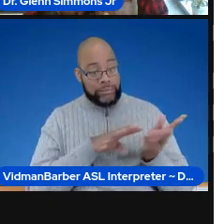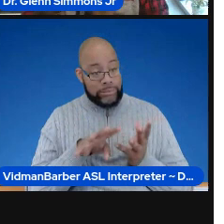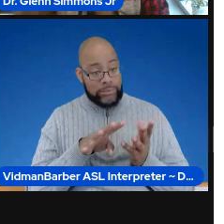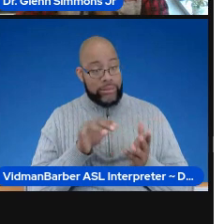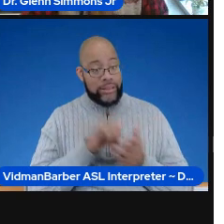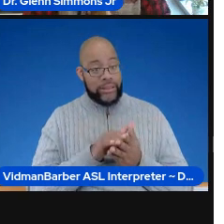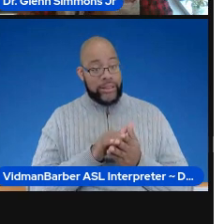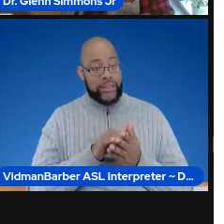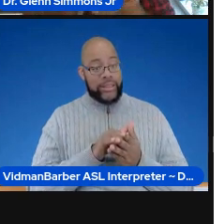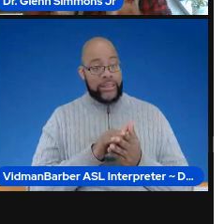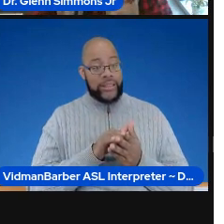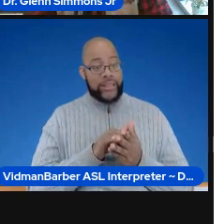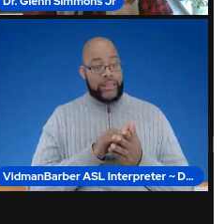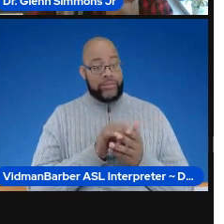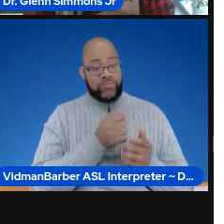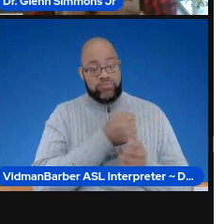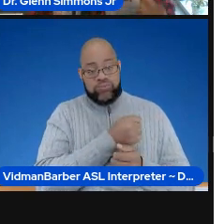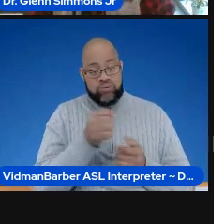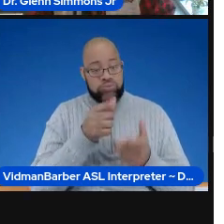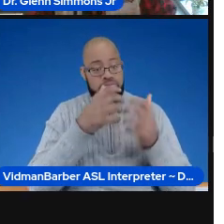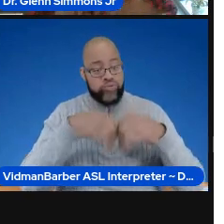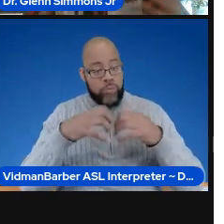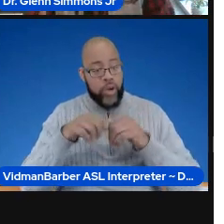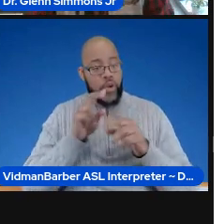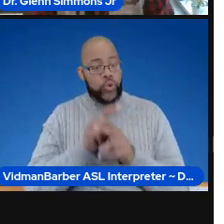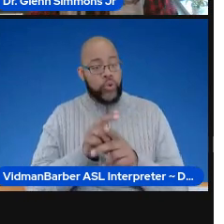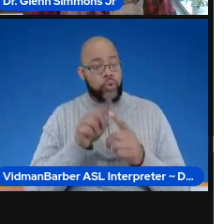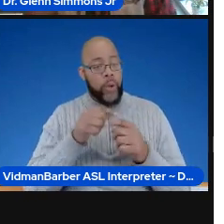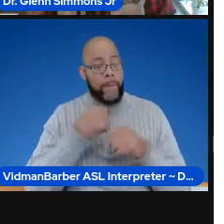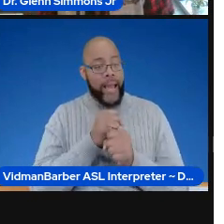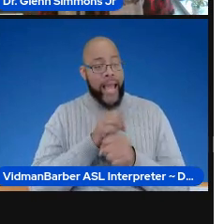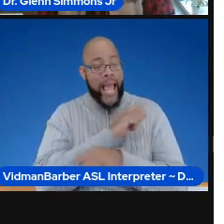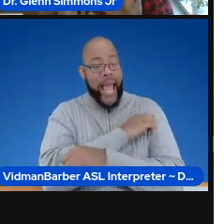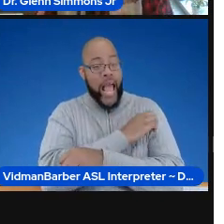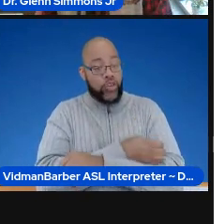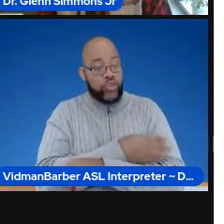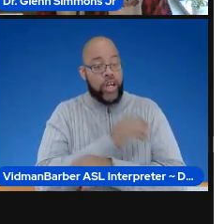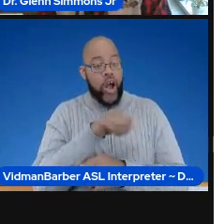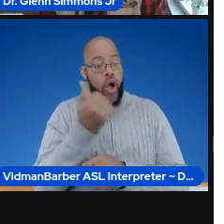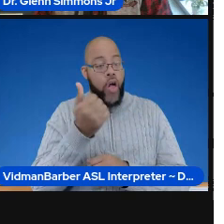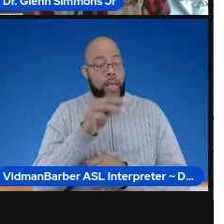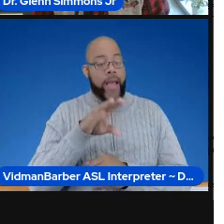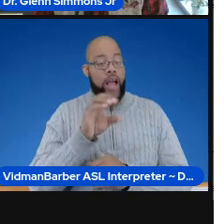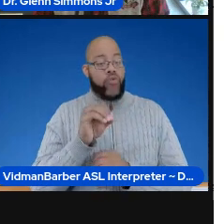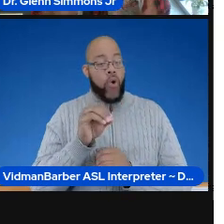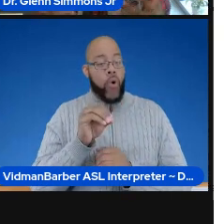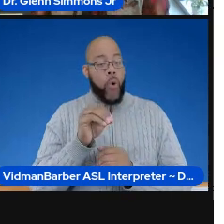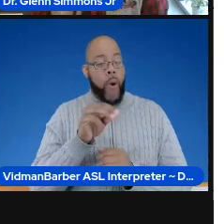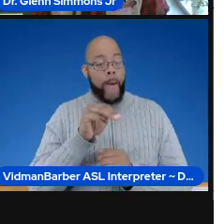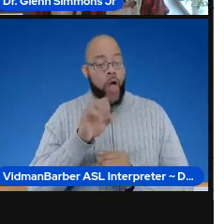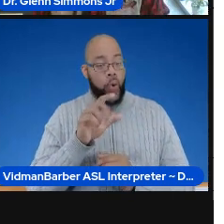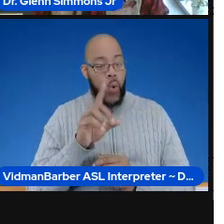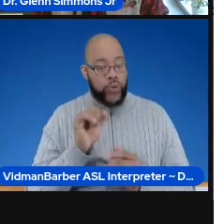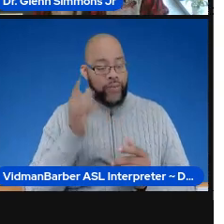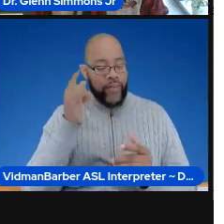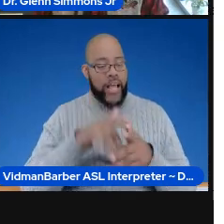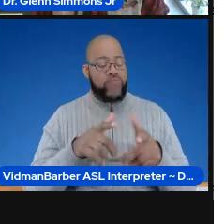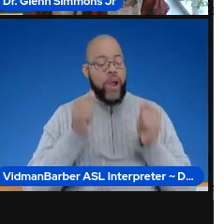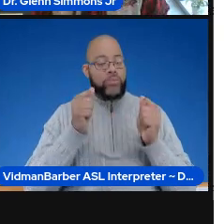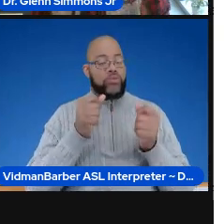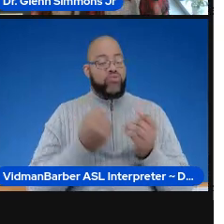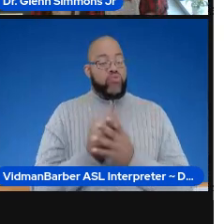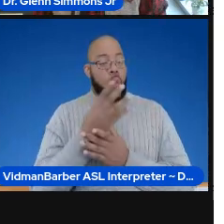being kind of transported, broken down, and utilized to generate energy and other macromolecules that are necessary for these rapidly growing